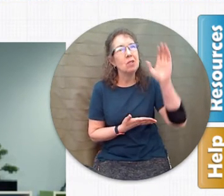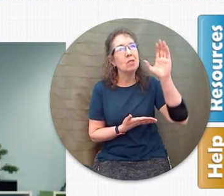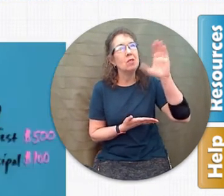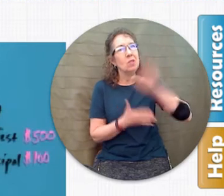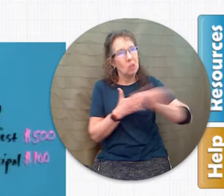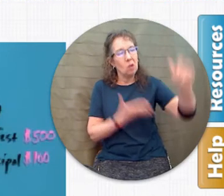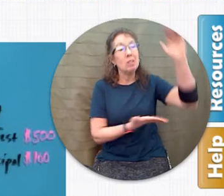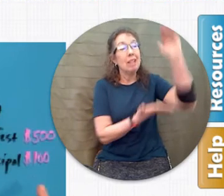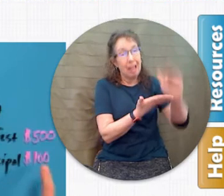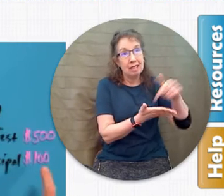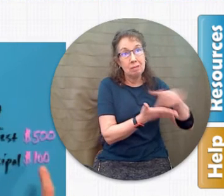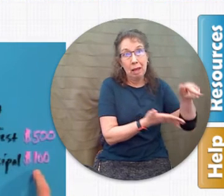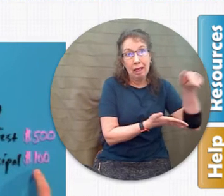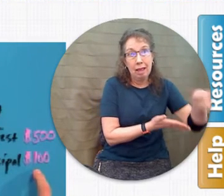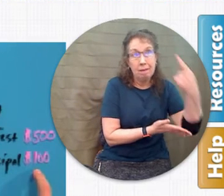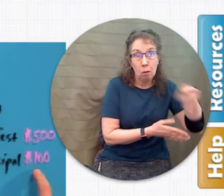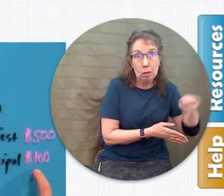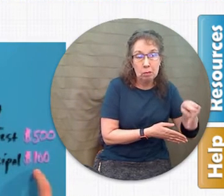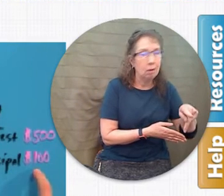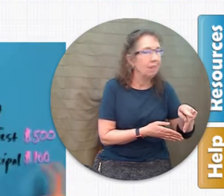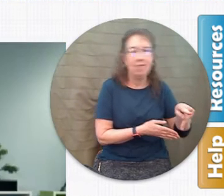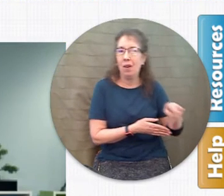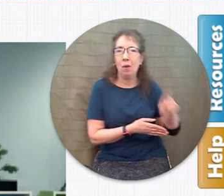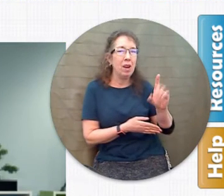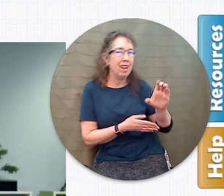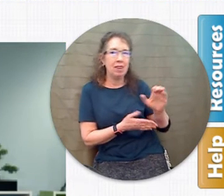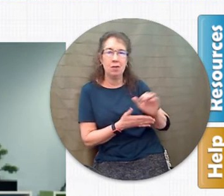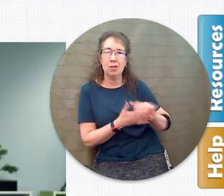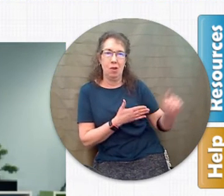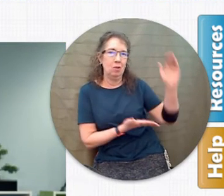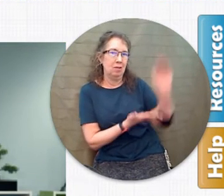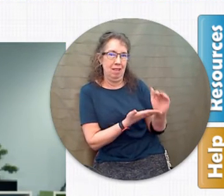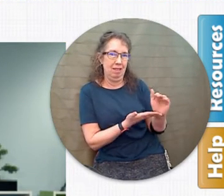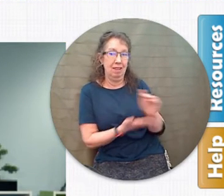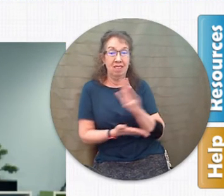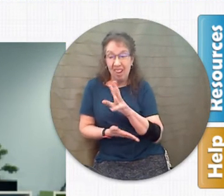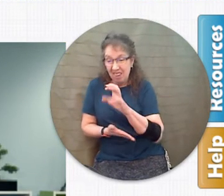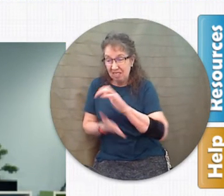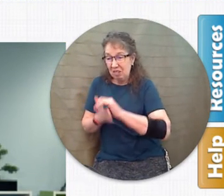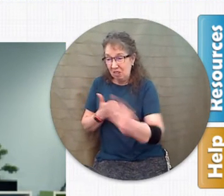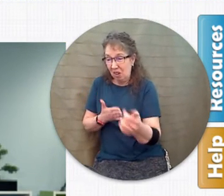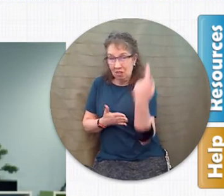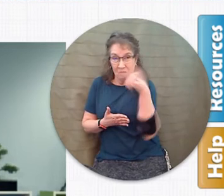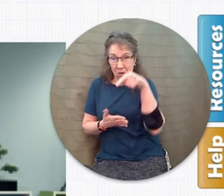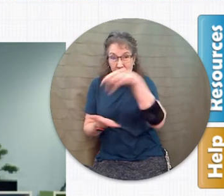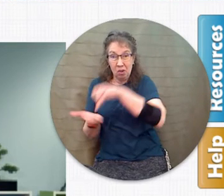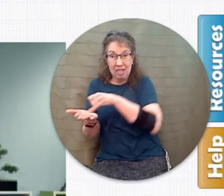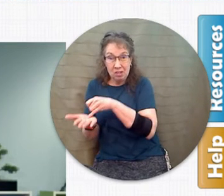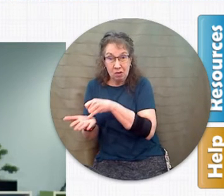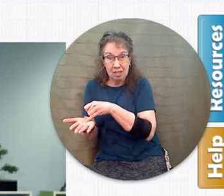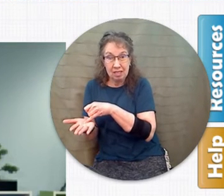haven't. You've chipped away $100. $500